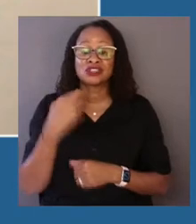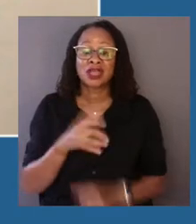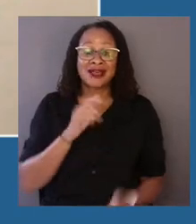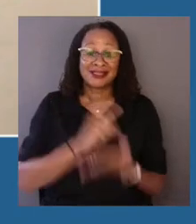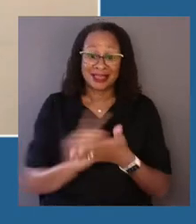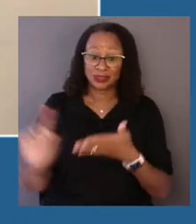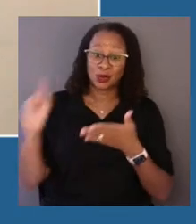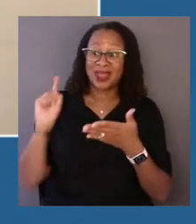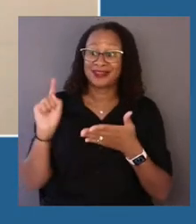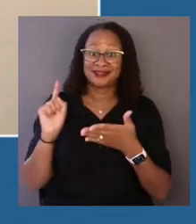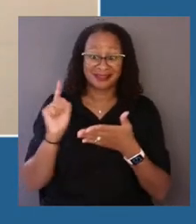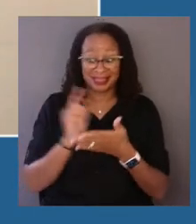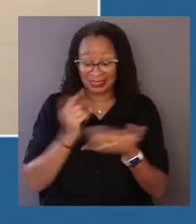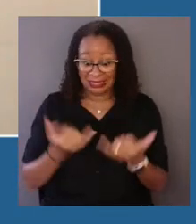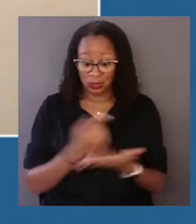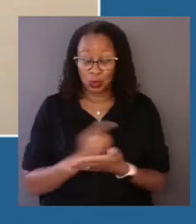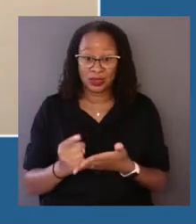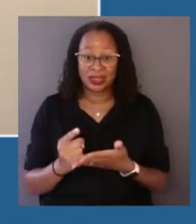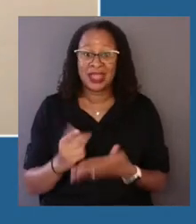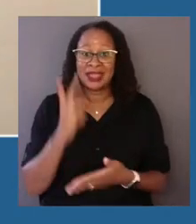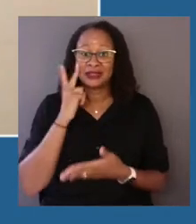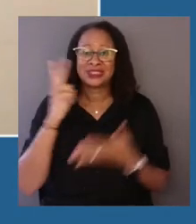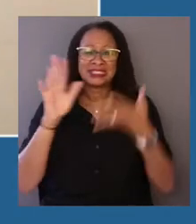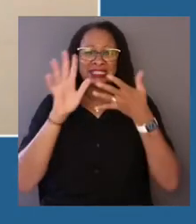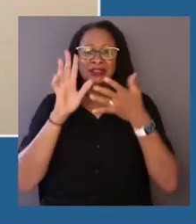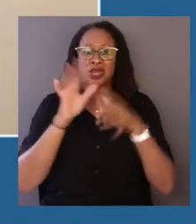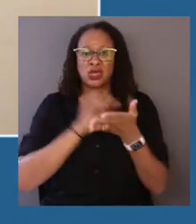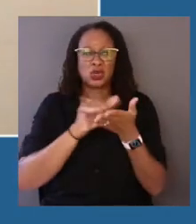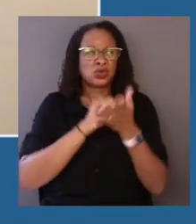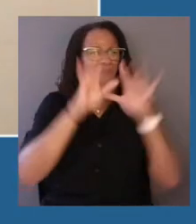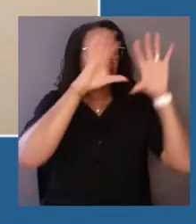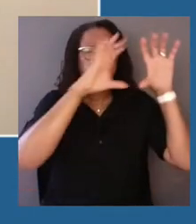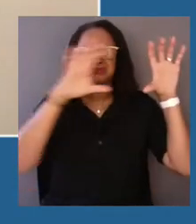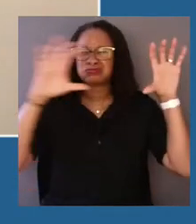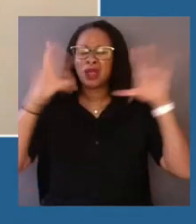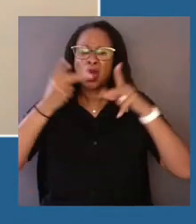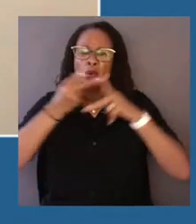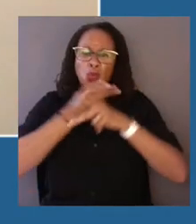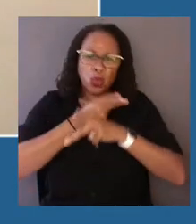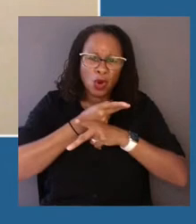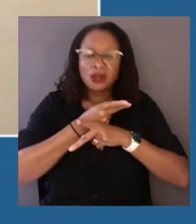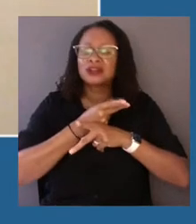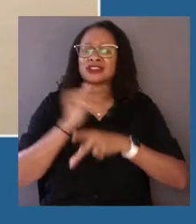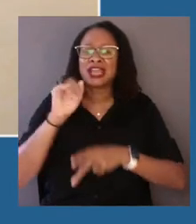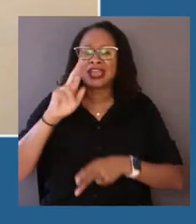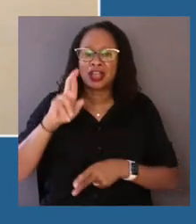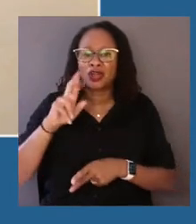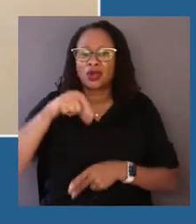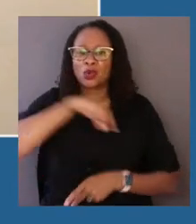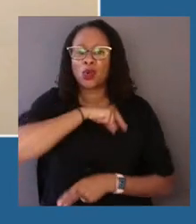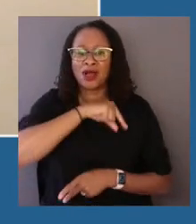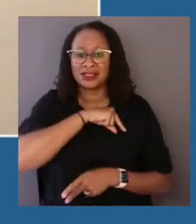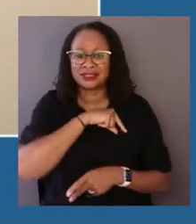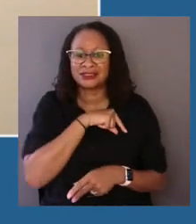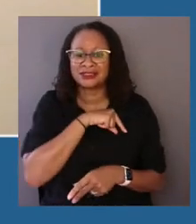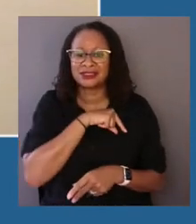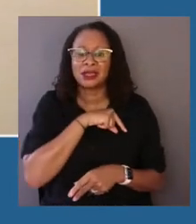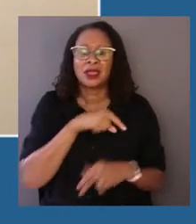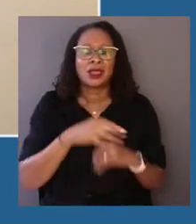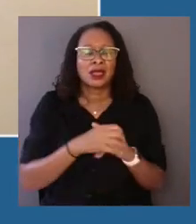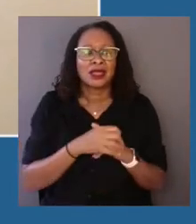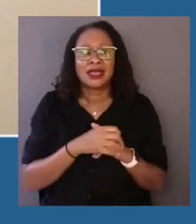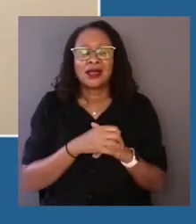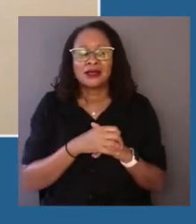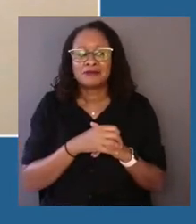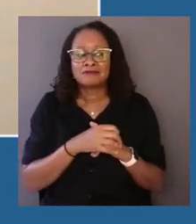We've seen the haze over New York City, our worst air quality in 14 years as a result of the fires on the West Coast in Canada.